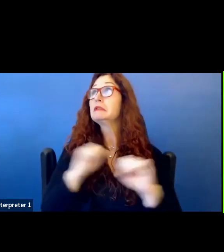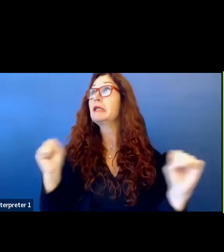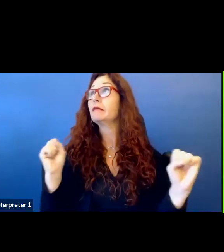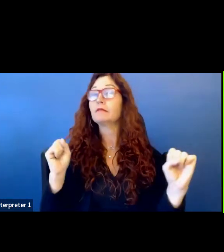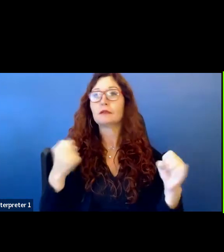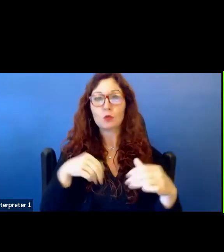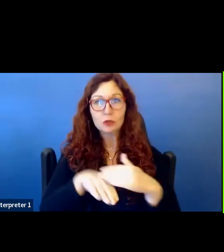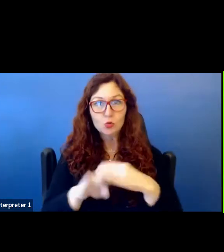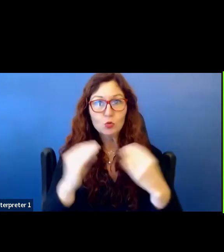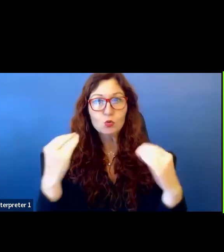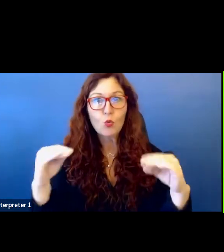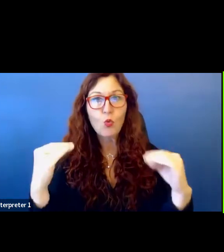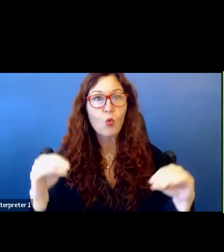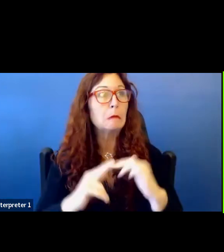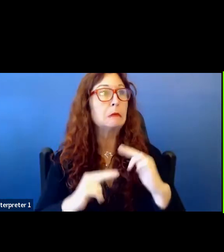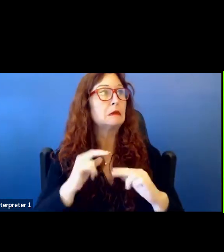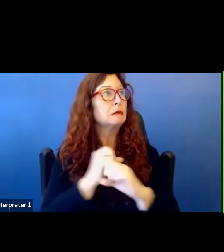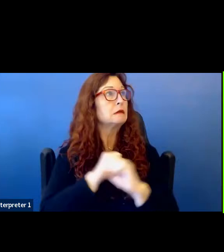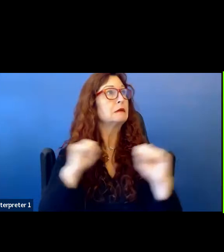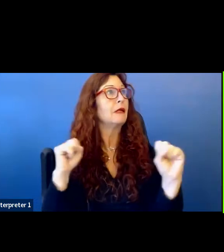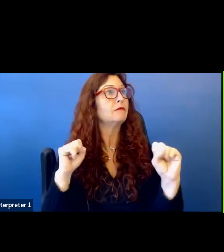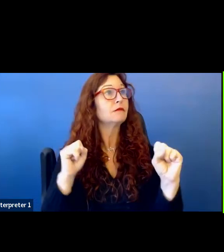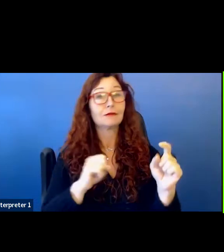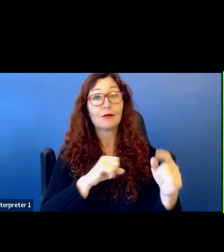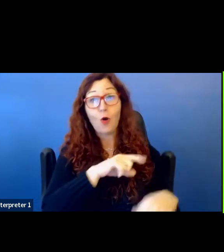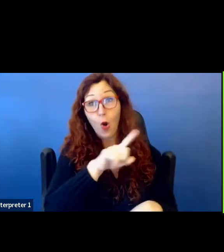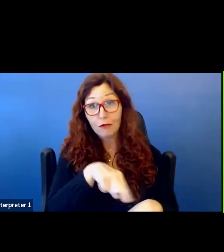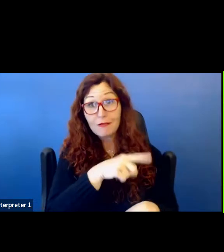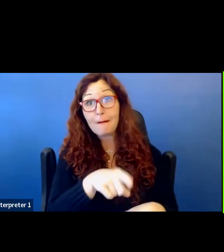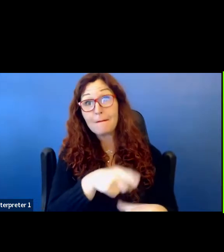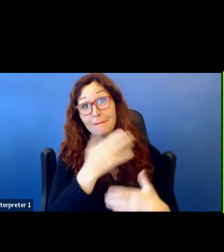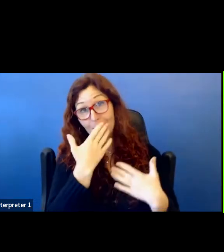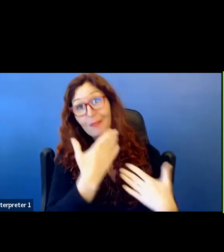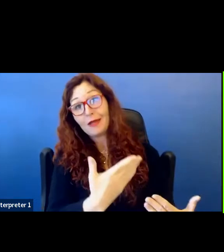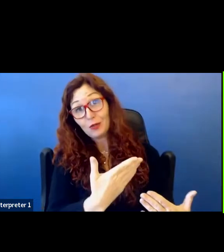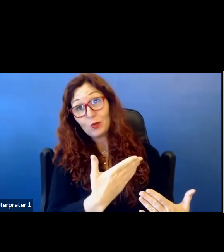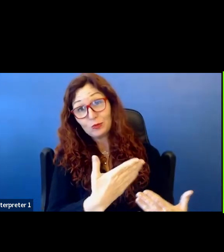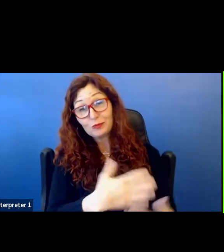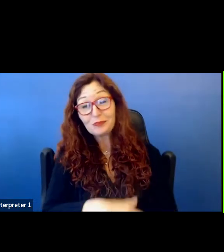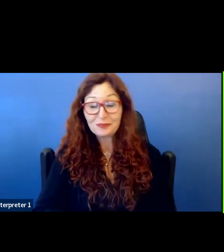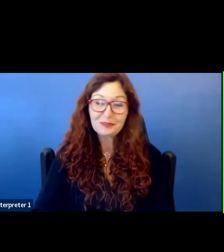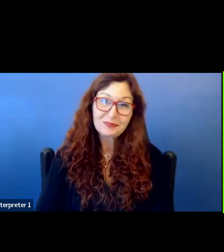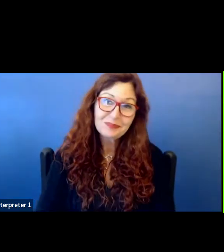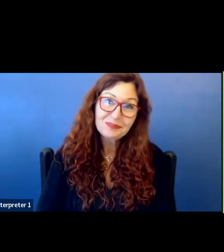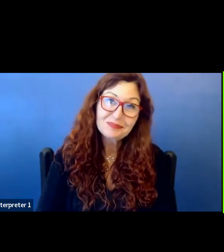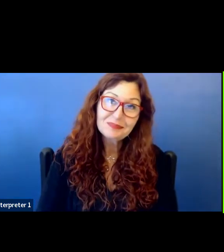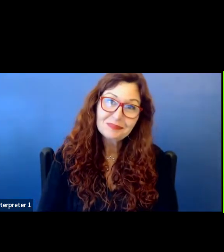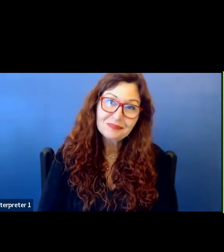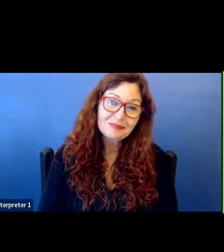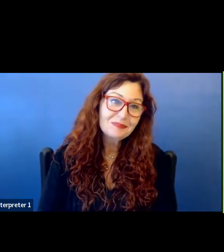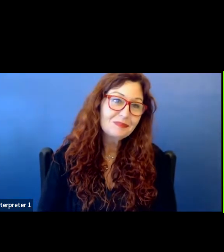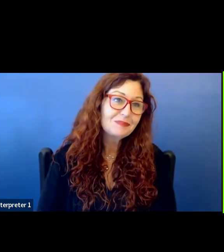work that makes all those things that perhaps we take for granted possible so thank you